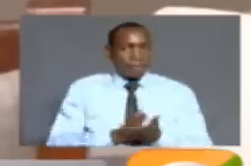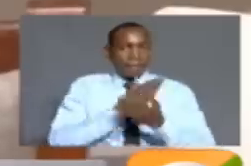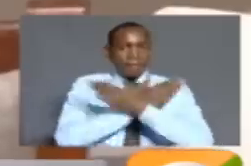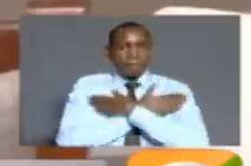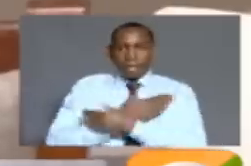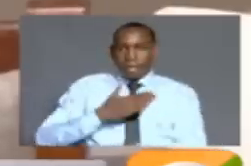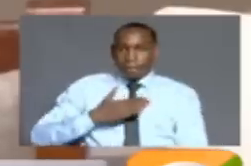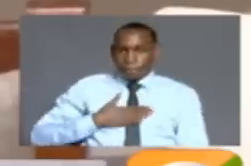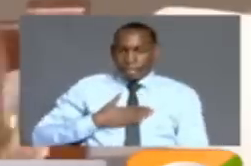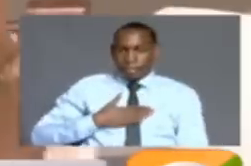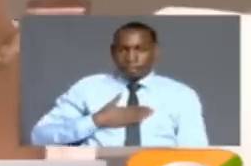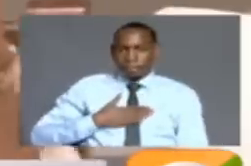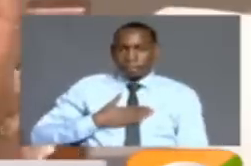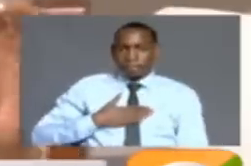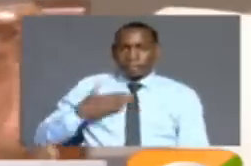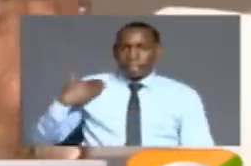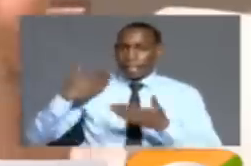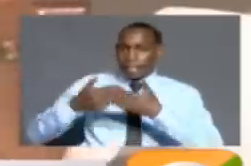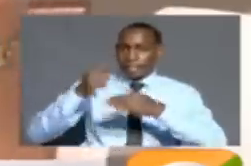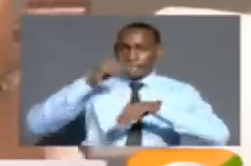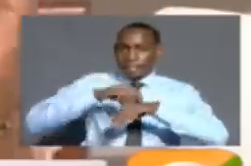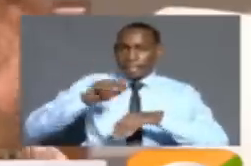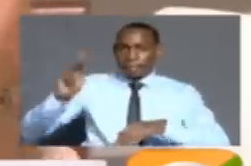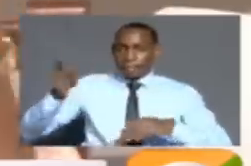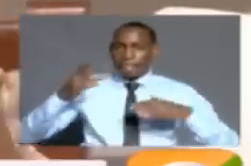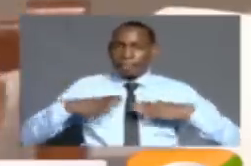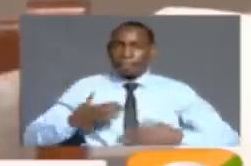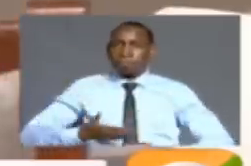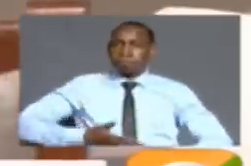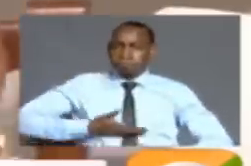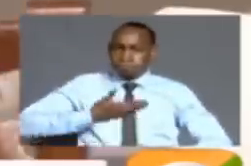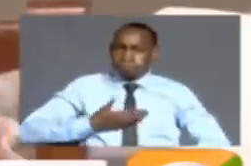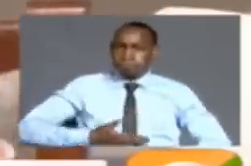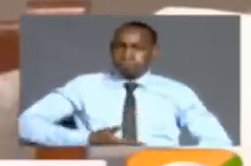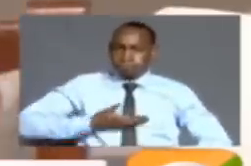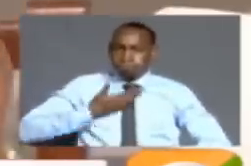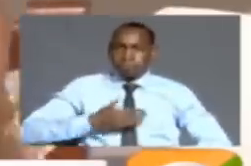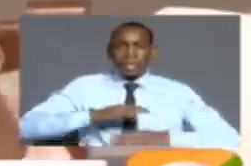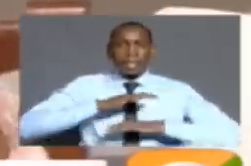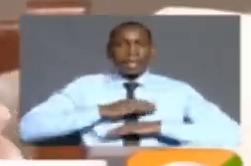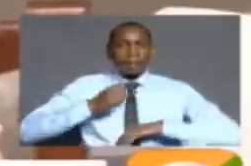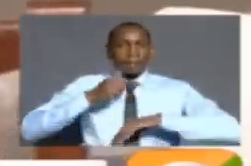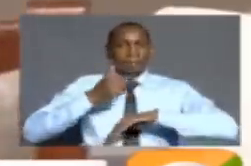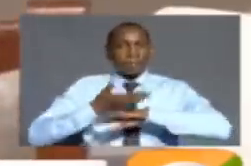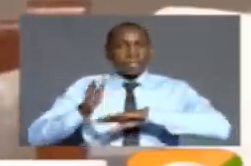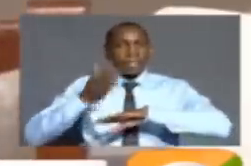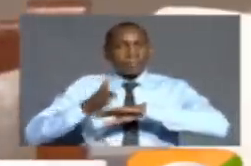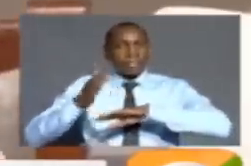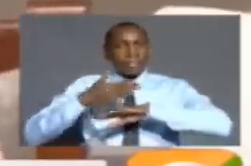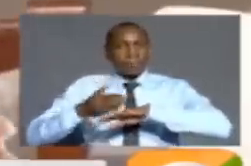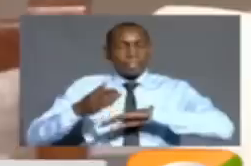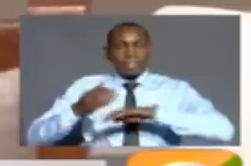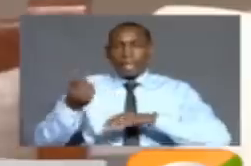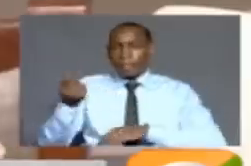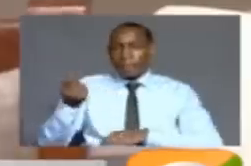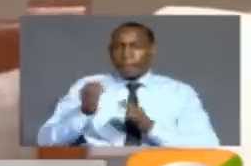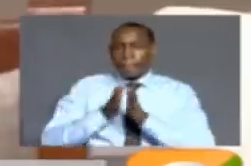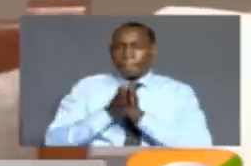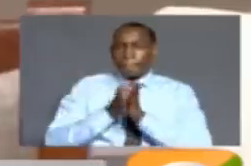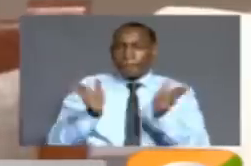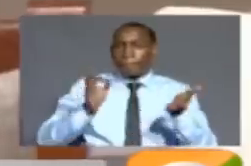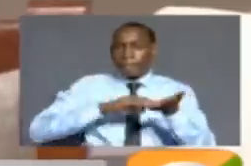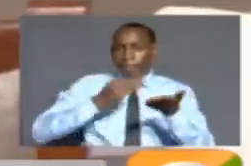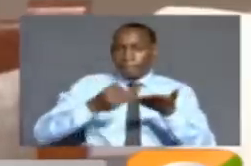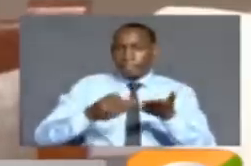here, Senator Ledama, said, until Kenyans are outraged enough by the misuse of their money, because public funds are their